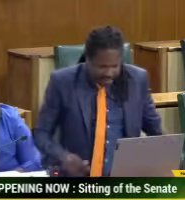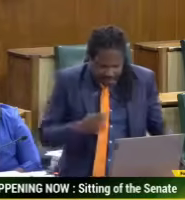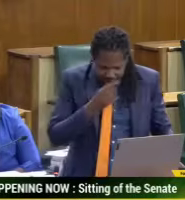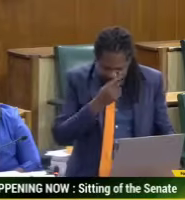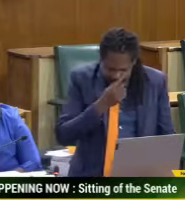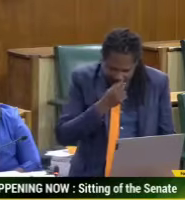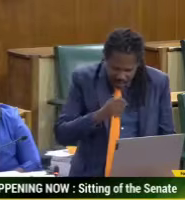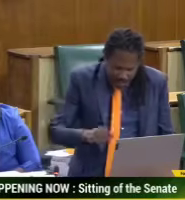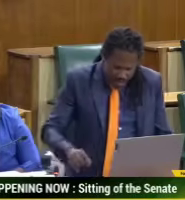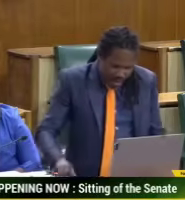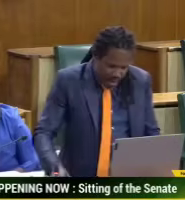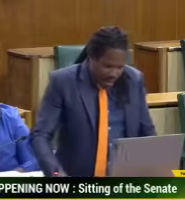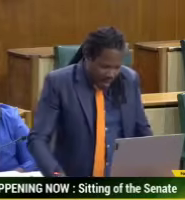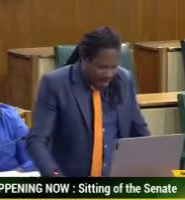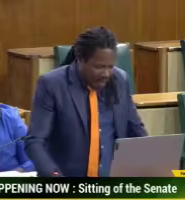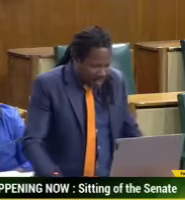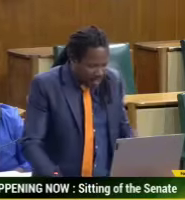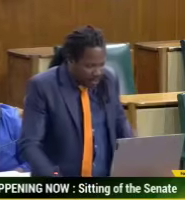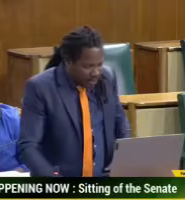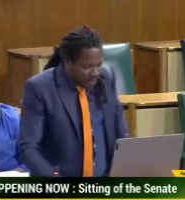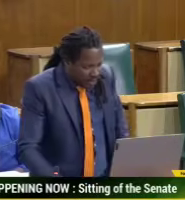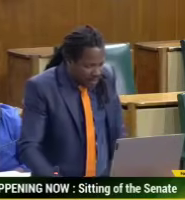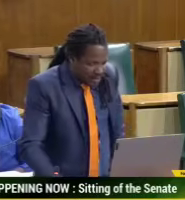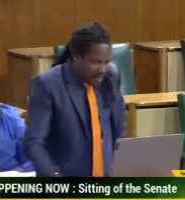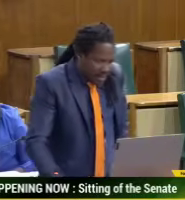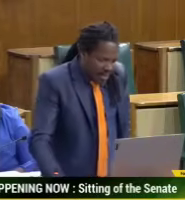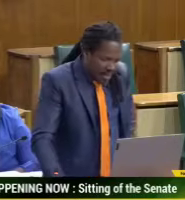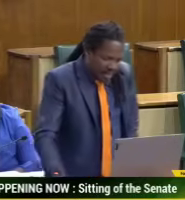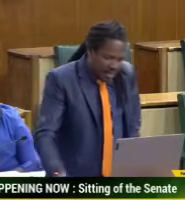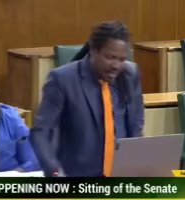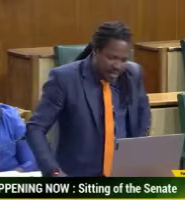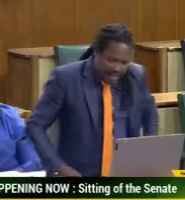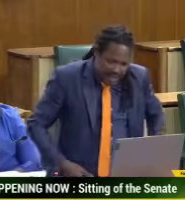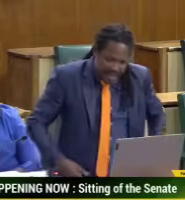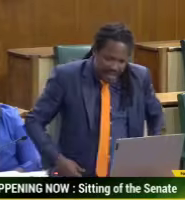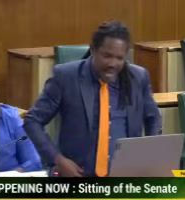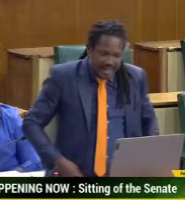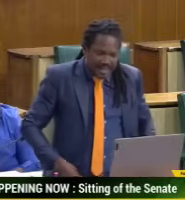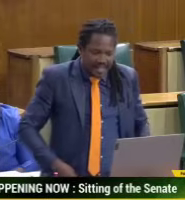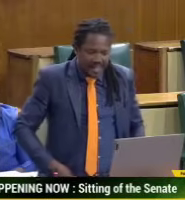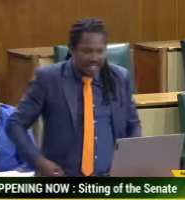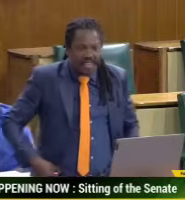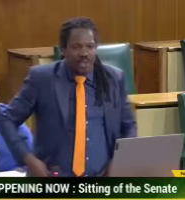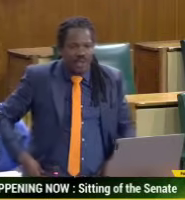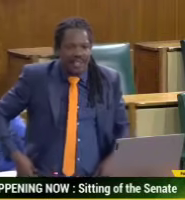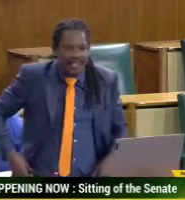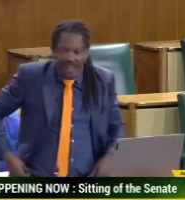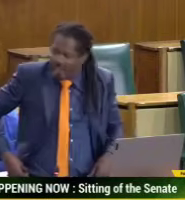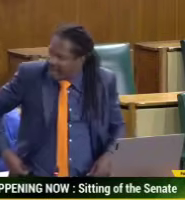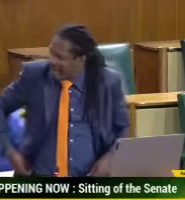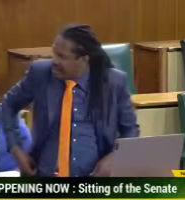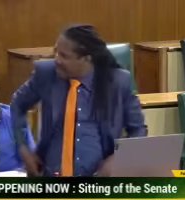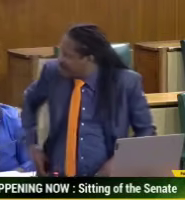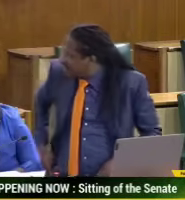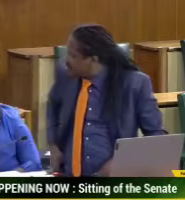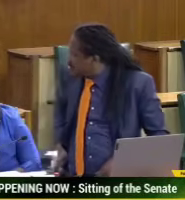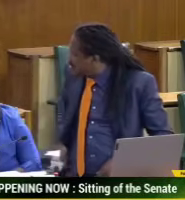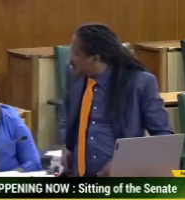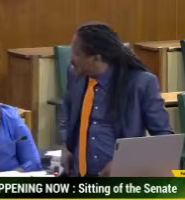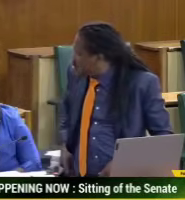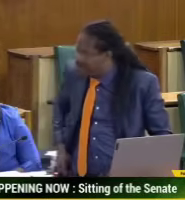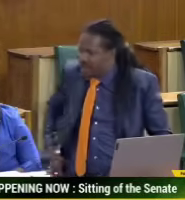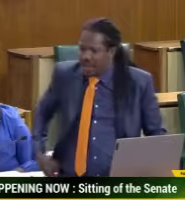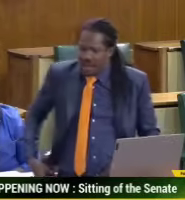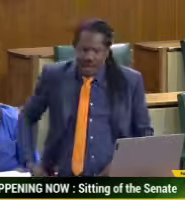Lyft. The Prime Minister reports that it is really targeting 17 to 25. I can be corrected if I'm